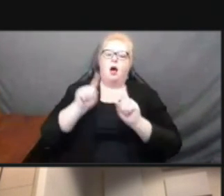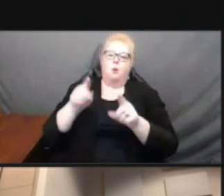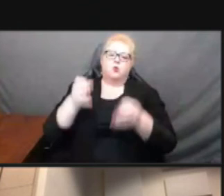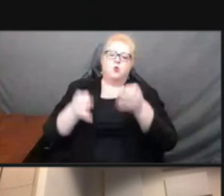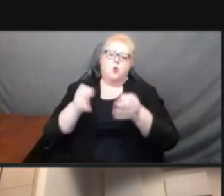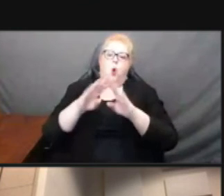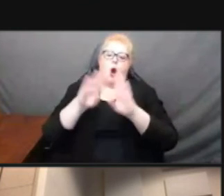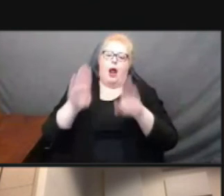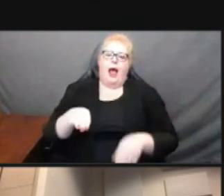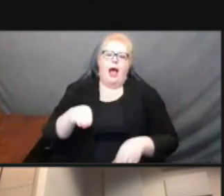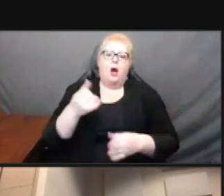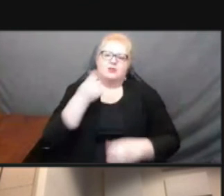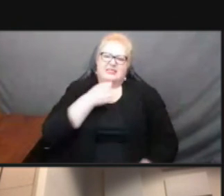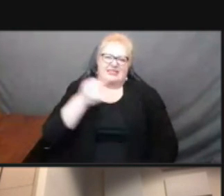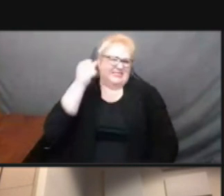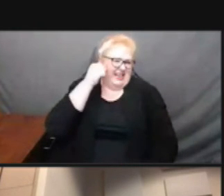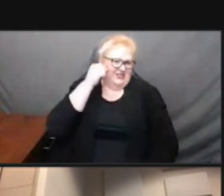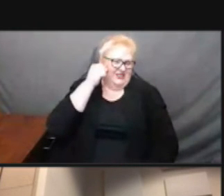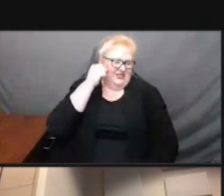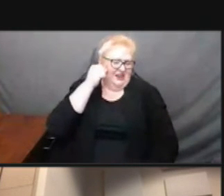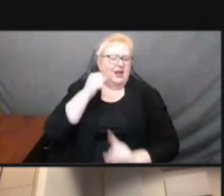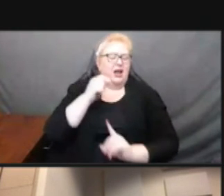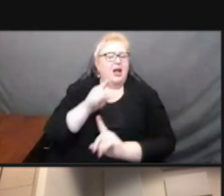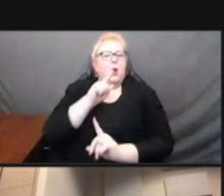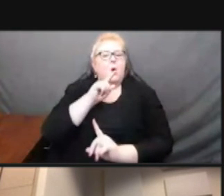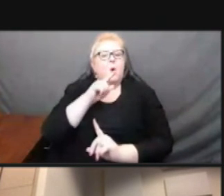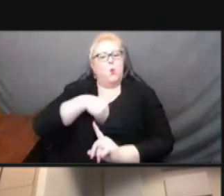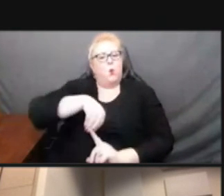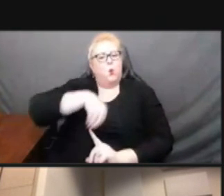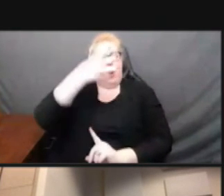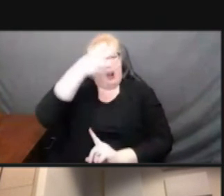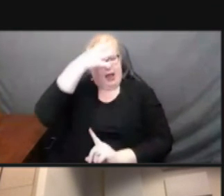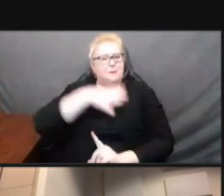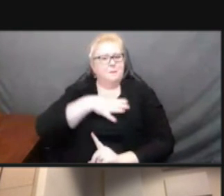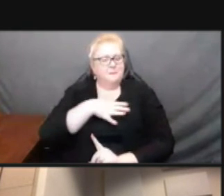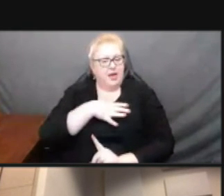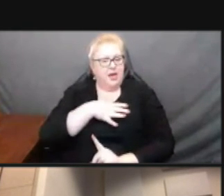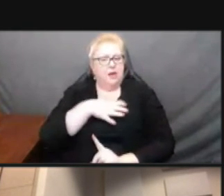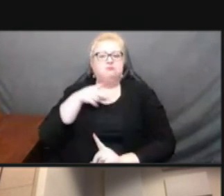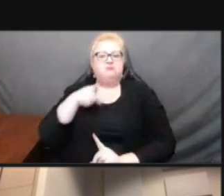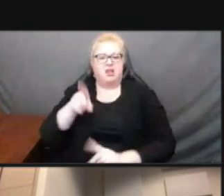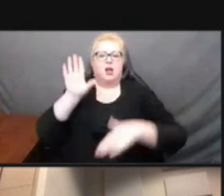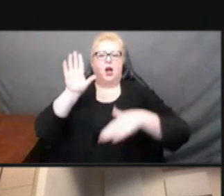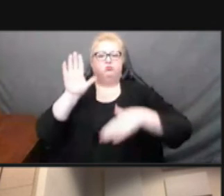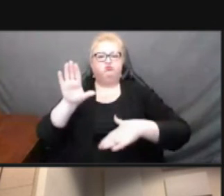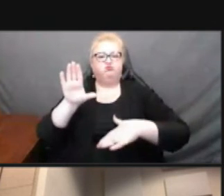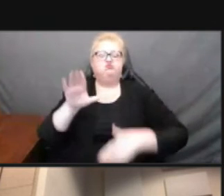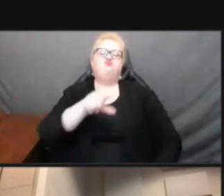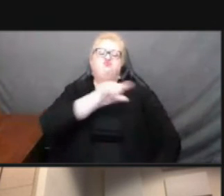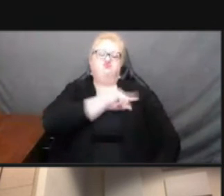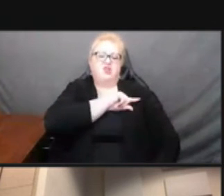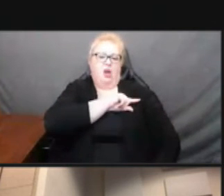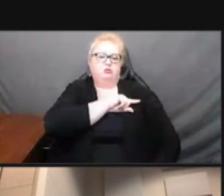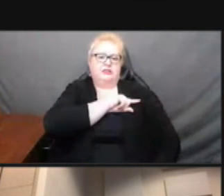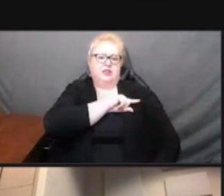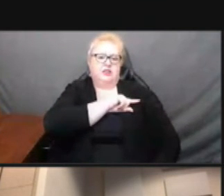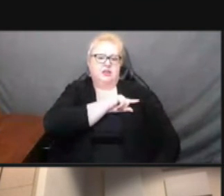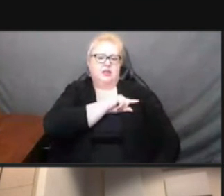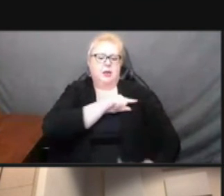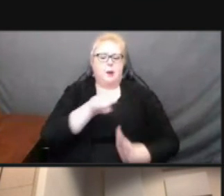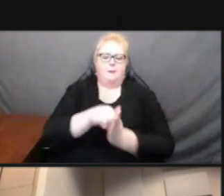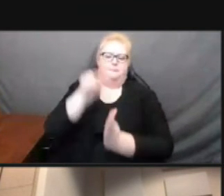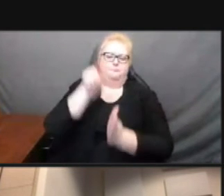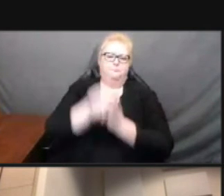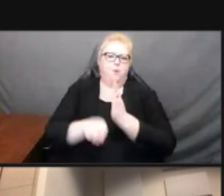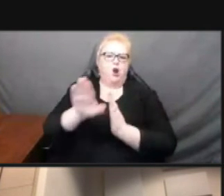There was a white man who entered a plea of guilty to the murder of his